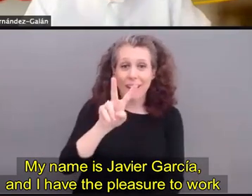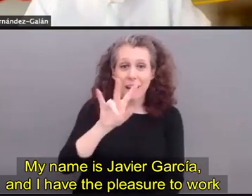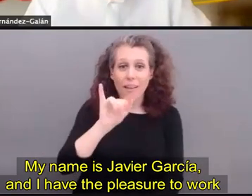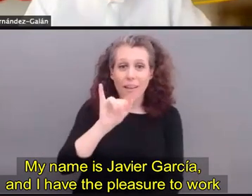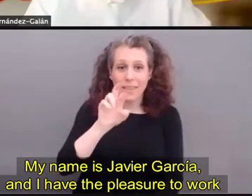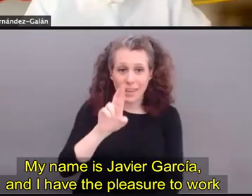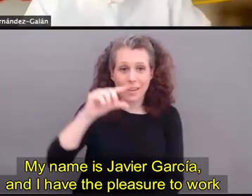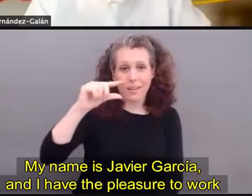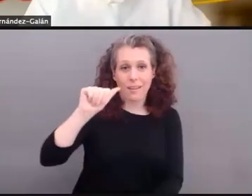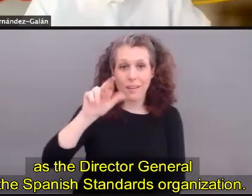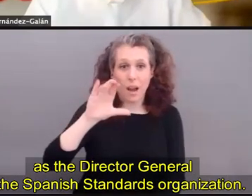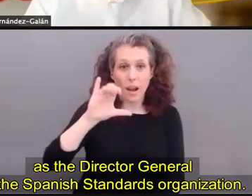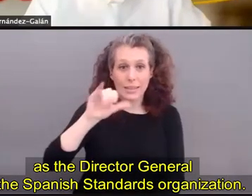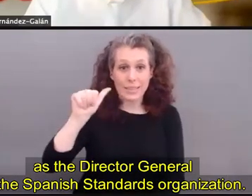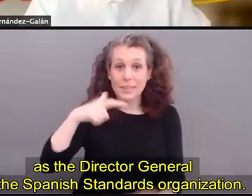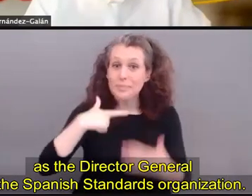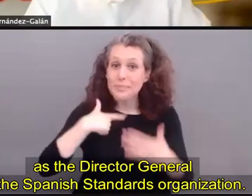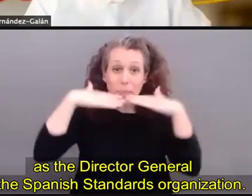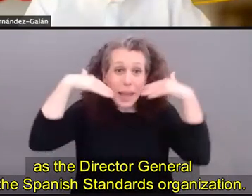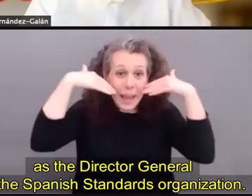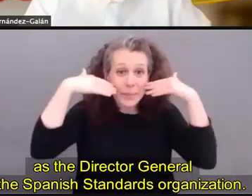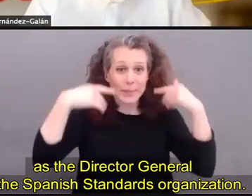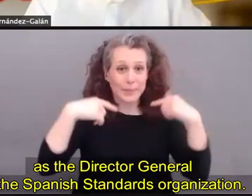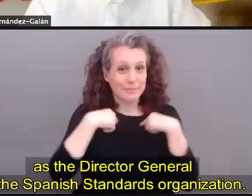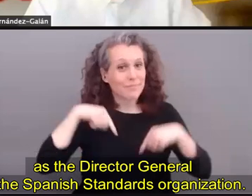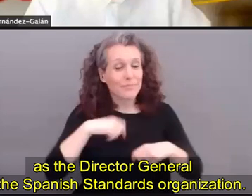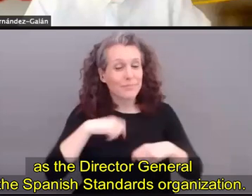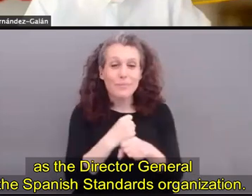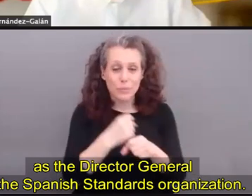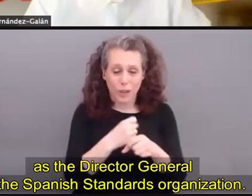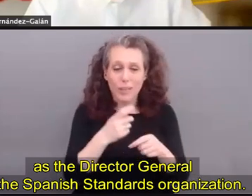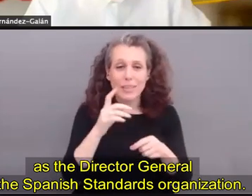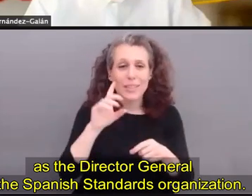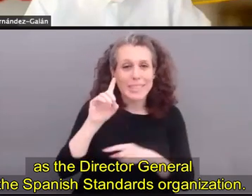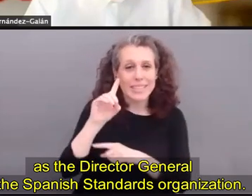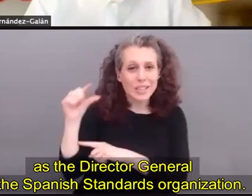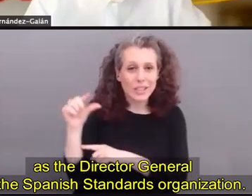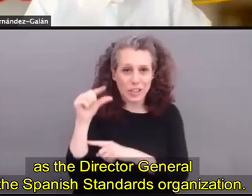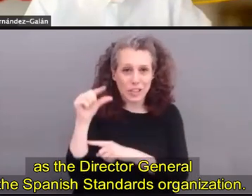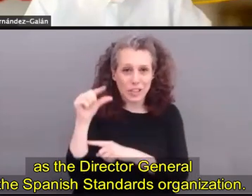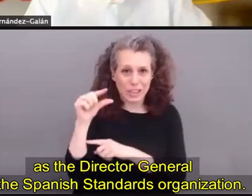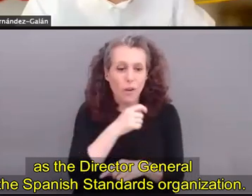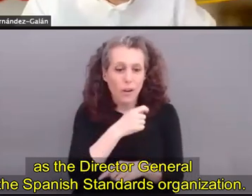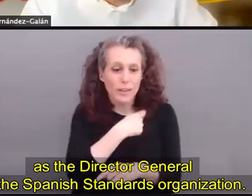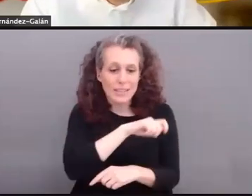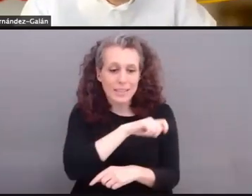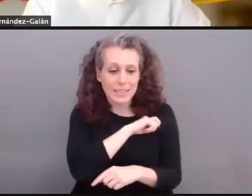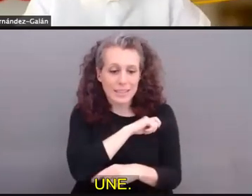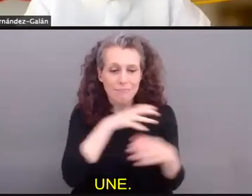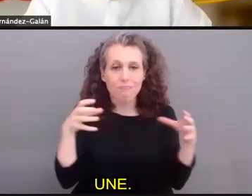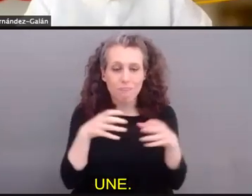pleasure to work as the Director General of the Spanish Standards